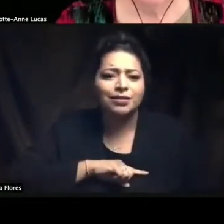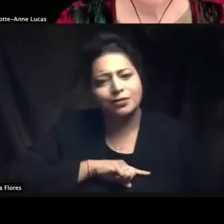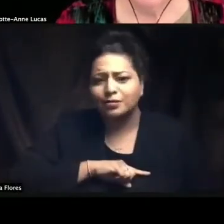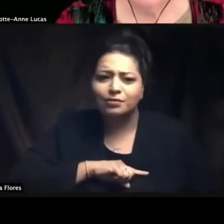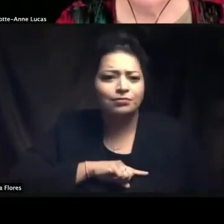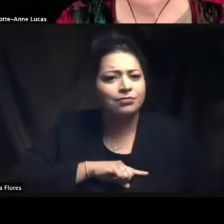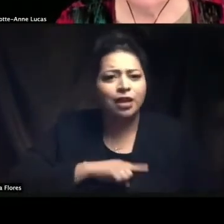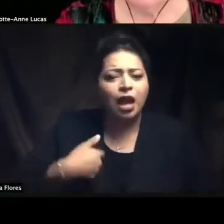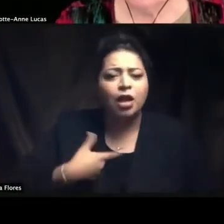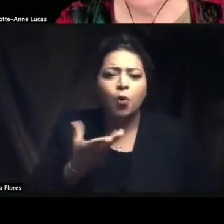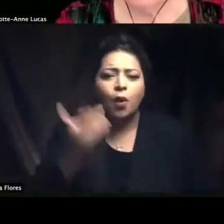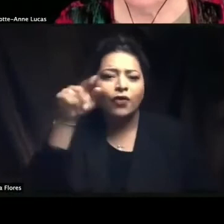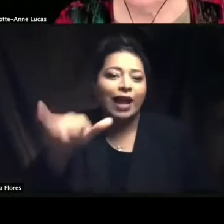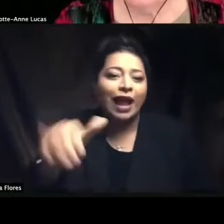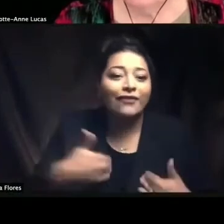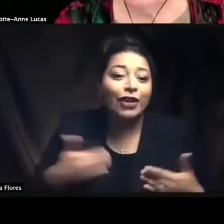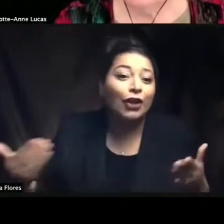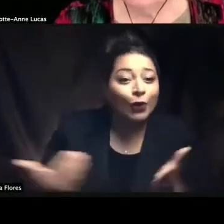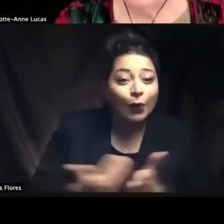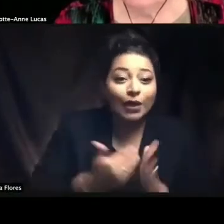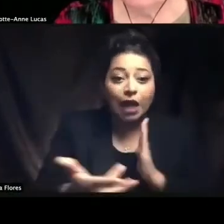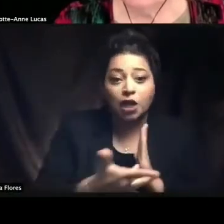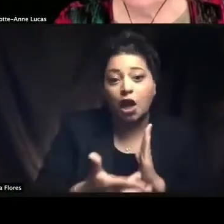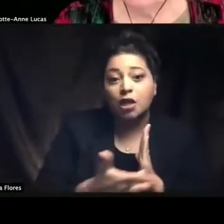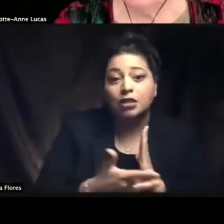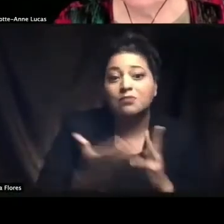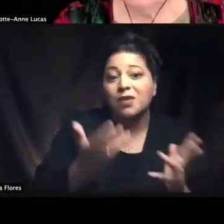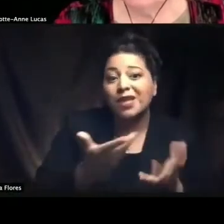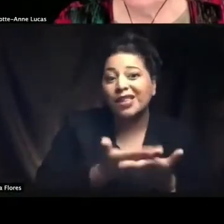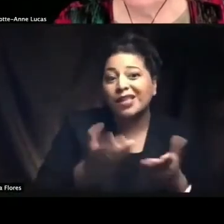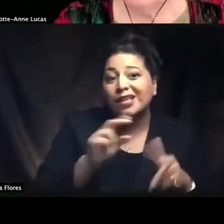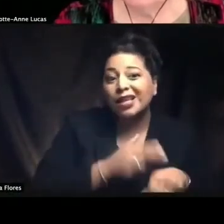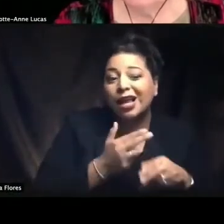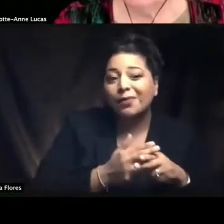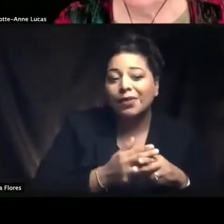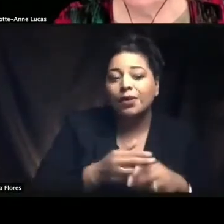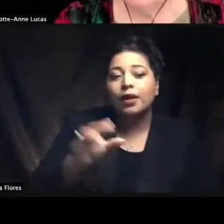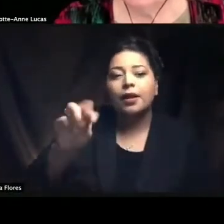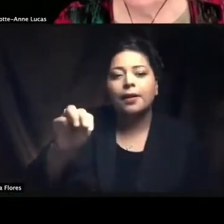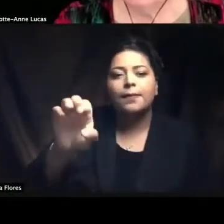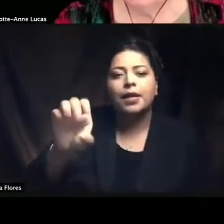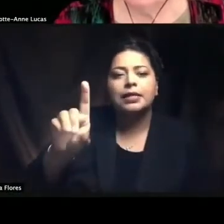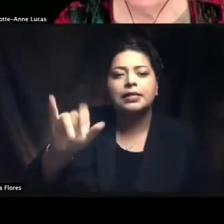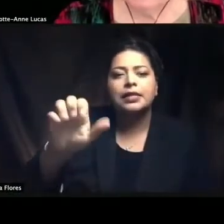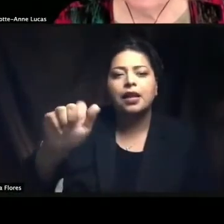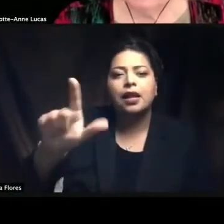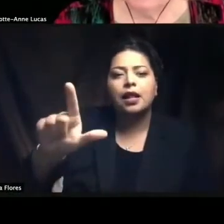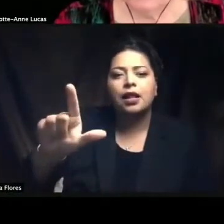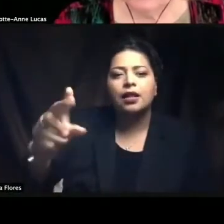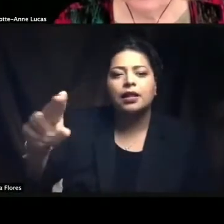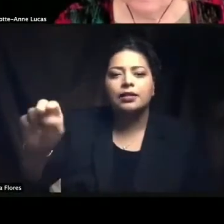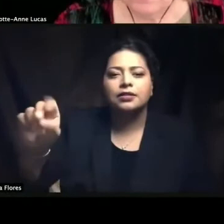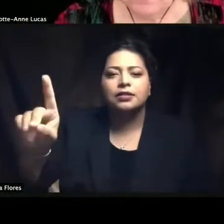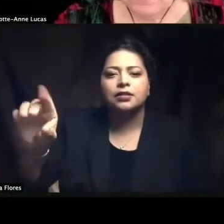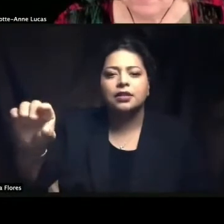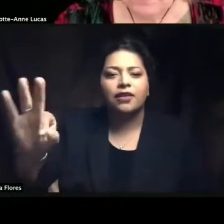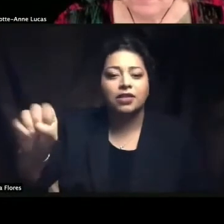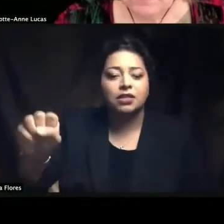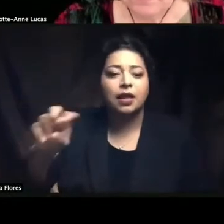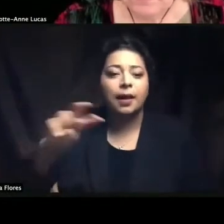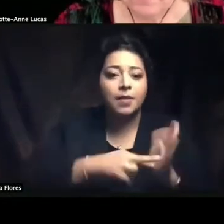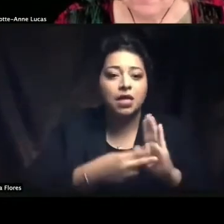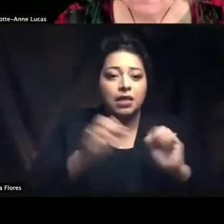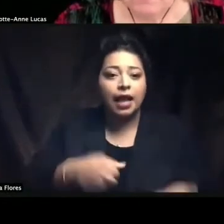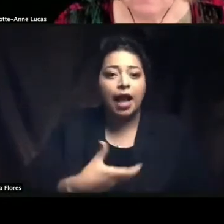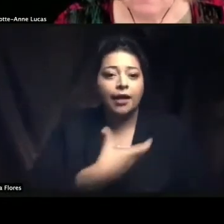them to have a new technology, maybe a thing called medical handcuffs. It allows them to inject a bad